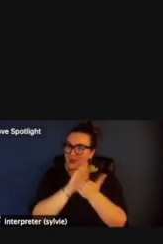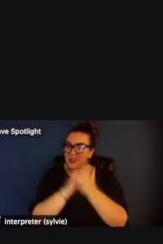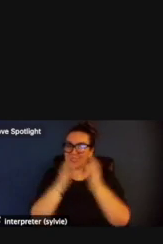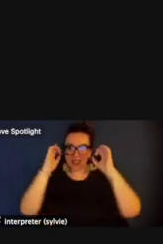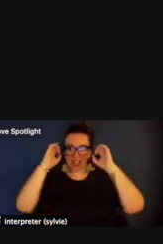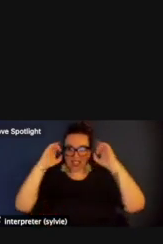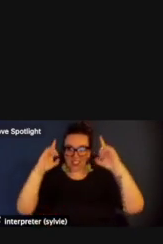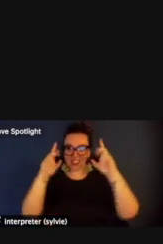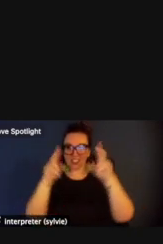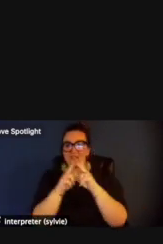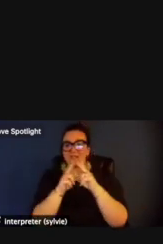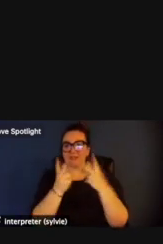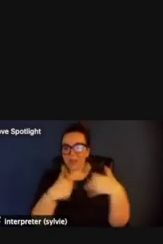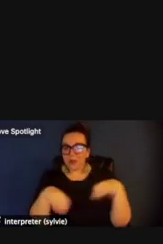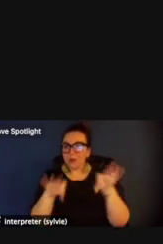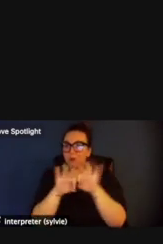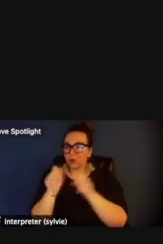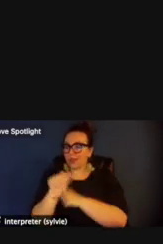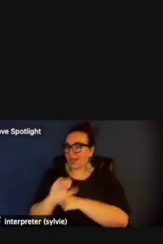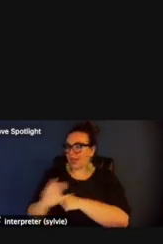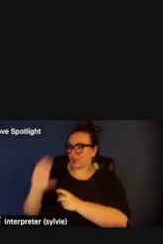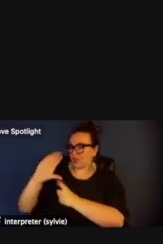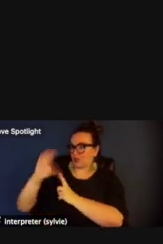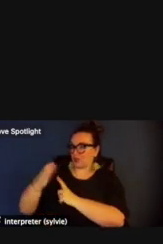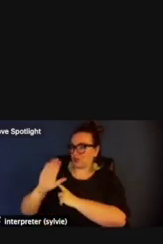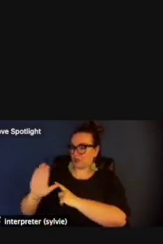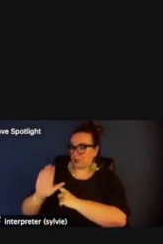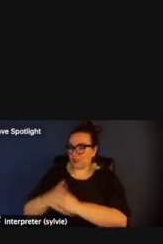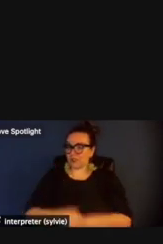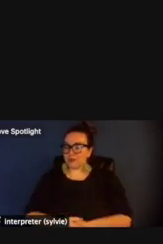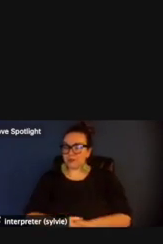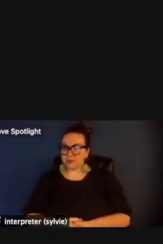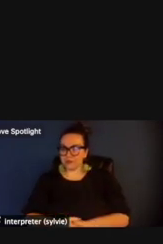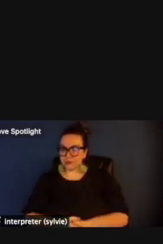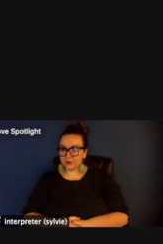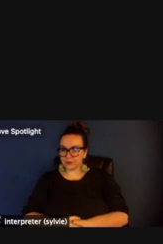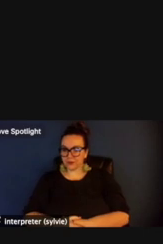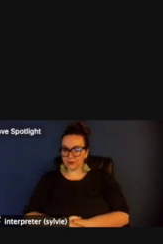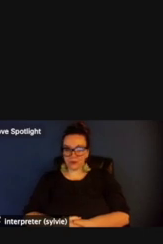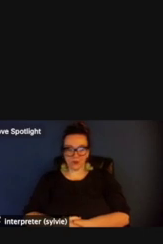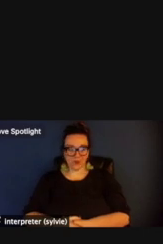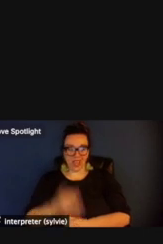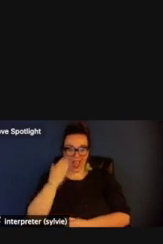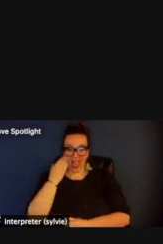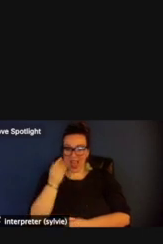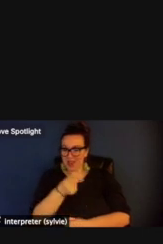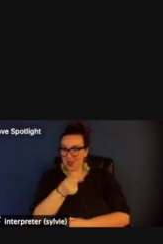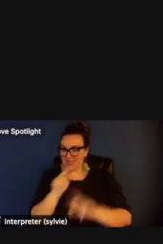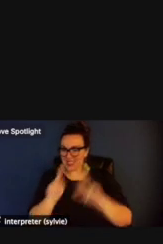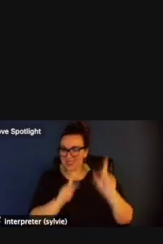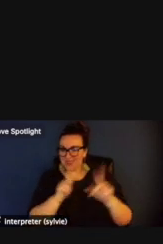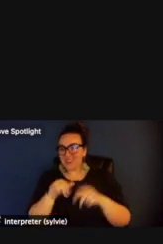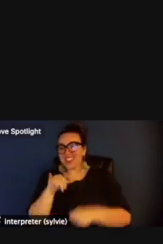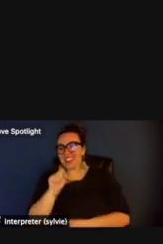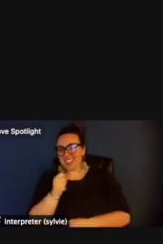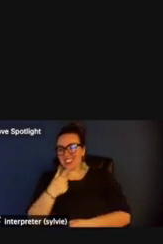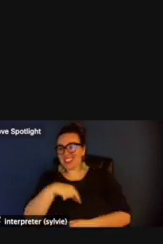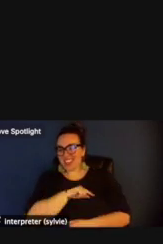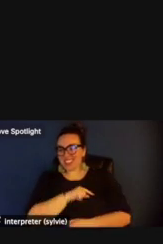very important in Asian cultures. I know these people. Yep, that's us. And it's also very hot